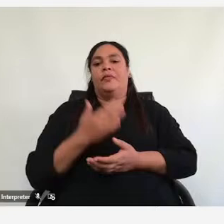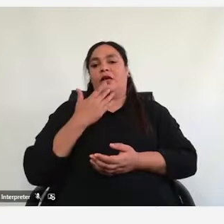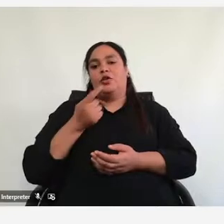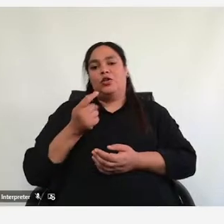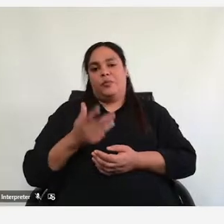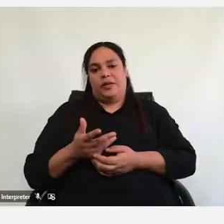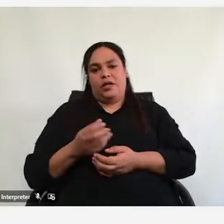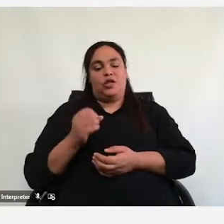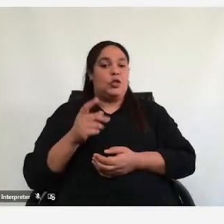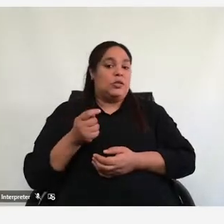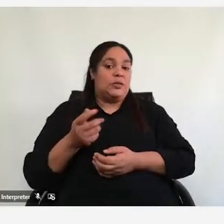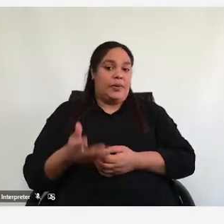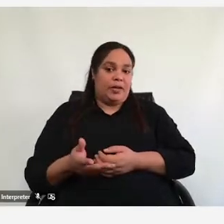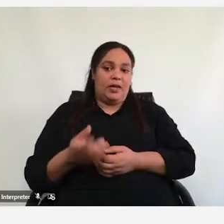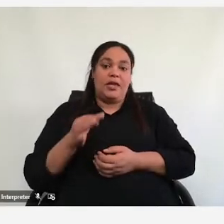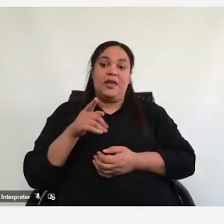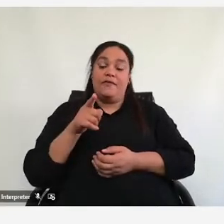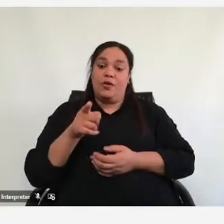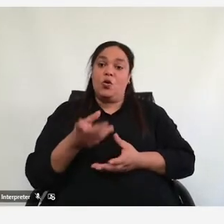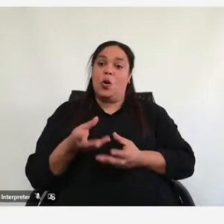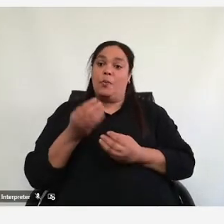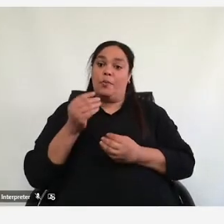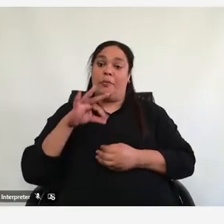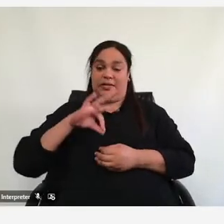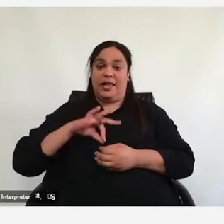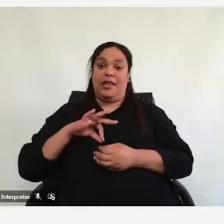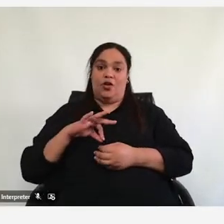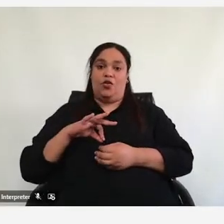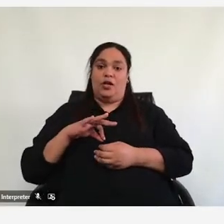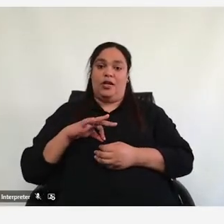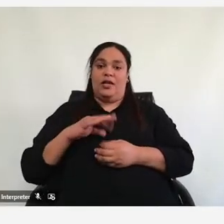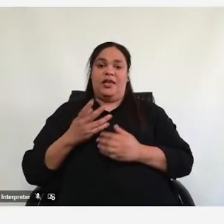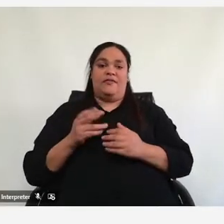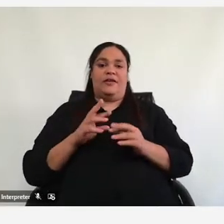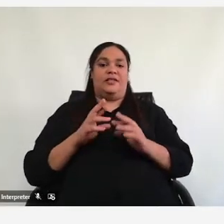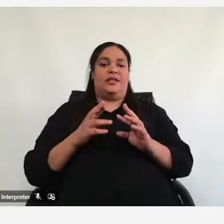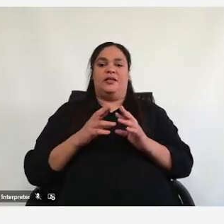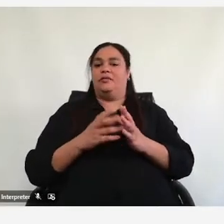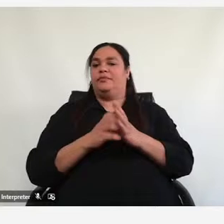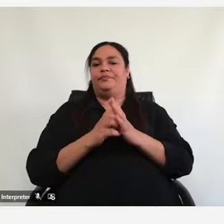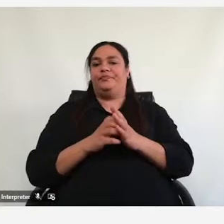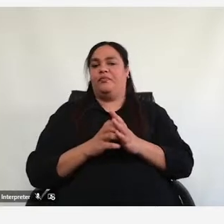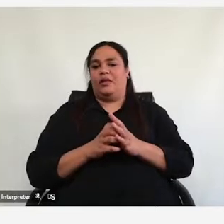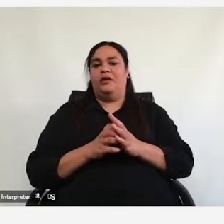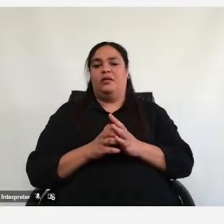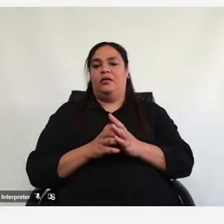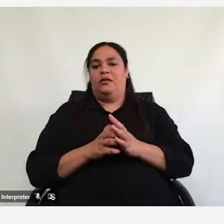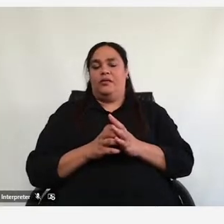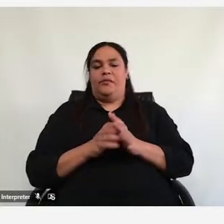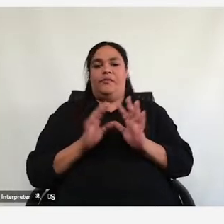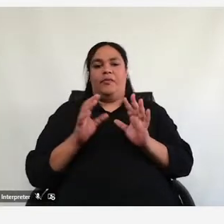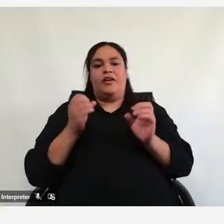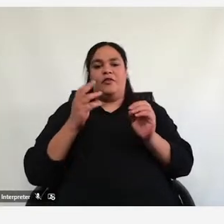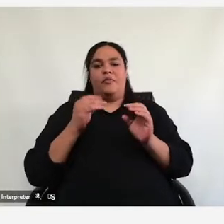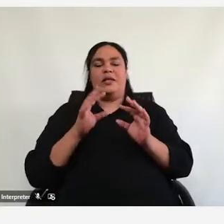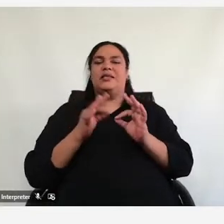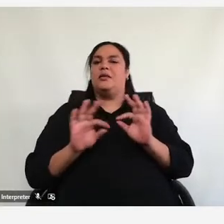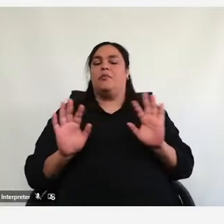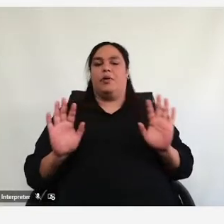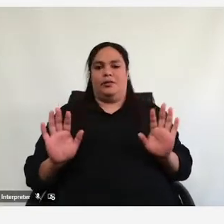So, Speaker, if you are getting a salary, if it now is 10 Rand, let's make a 10 because we must keep the information